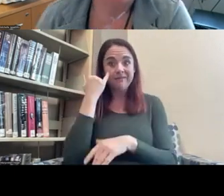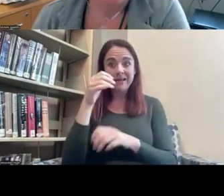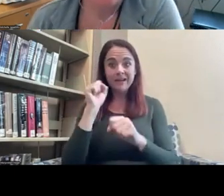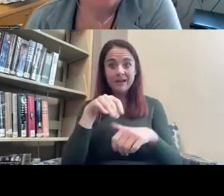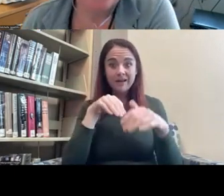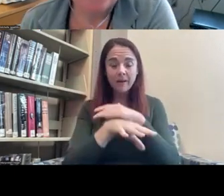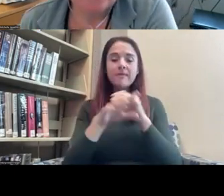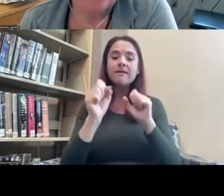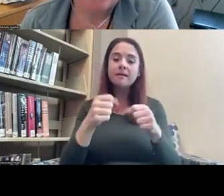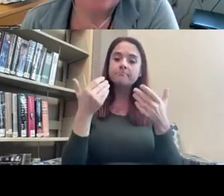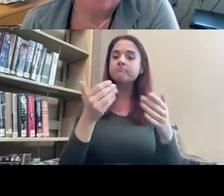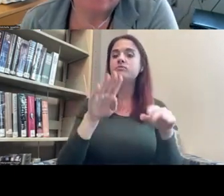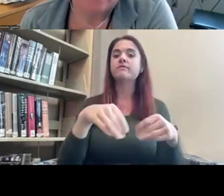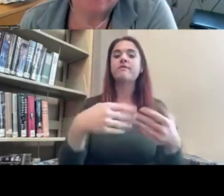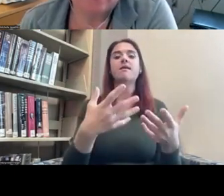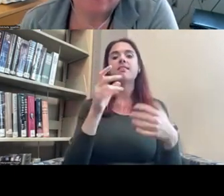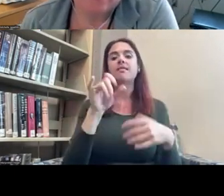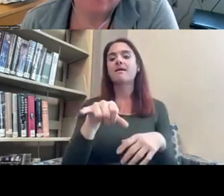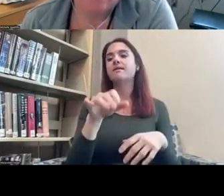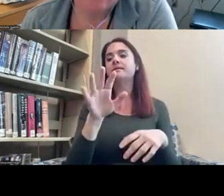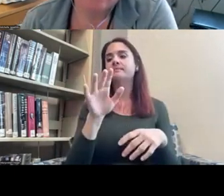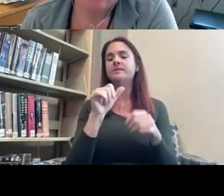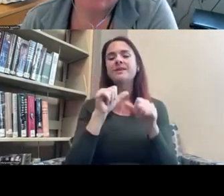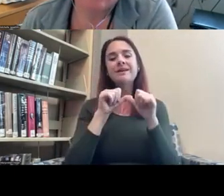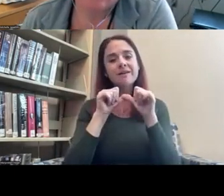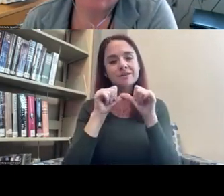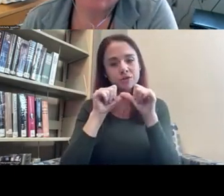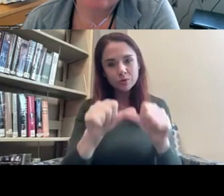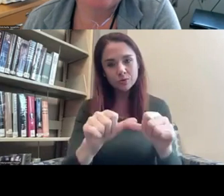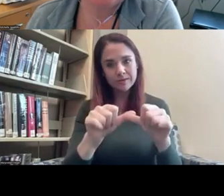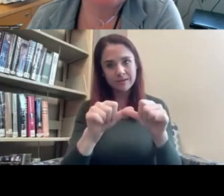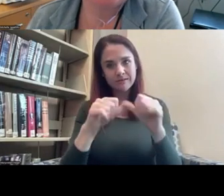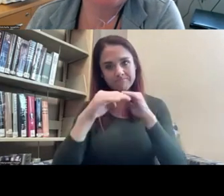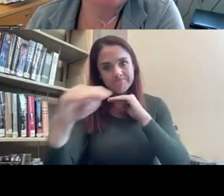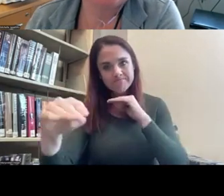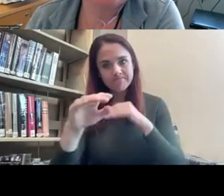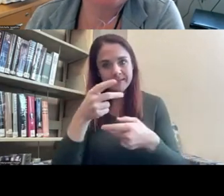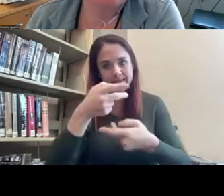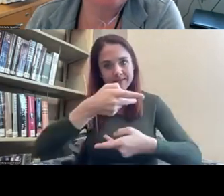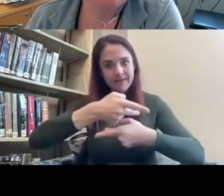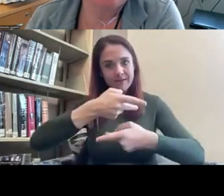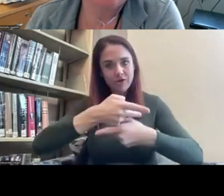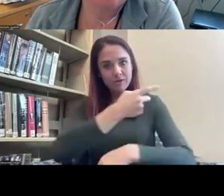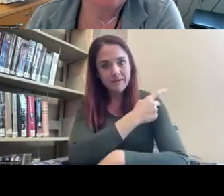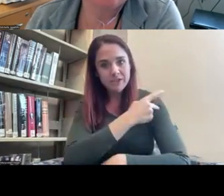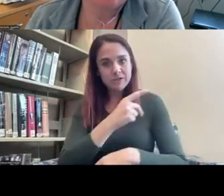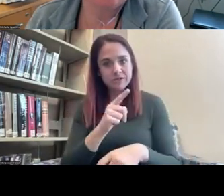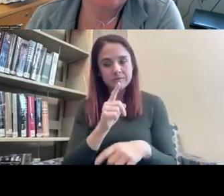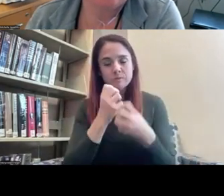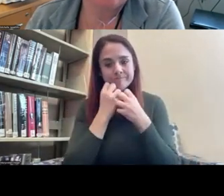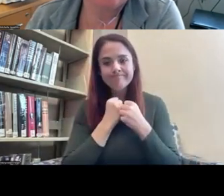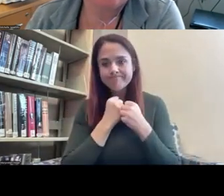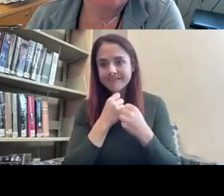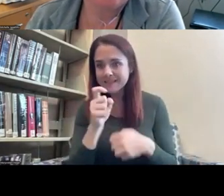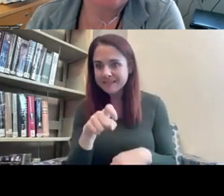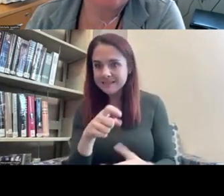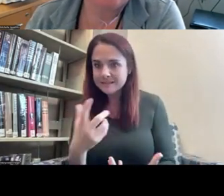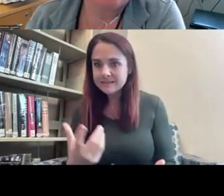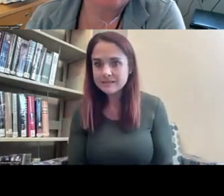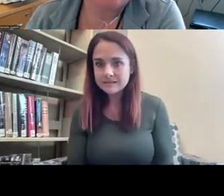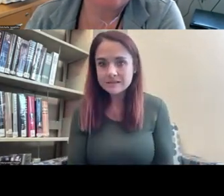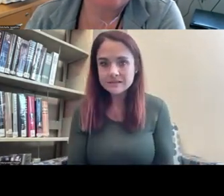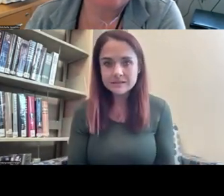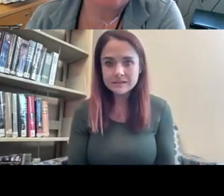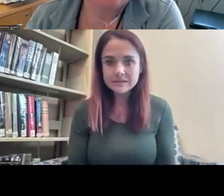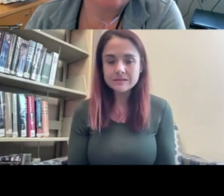can provide that continuity of care that our patients really need from them.